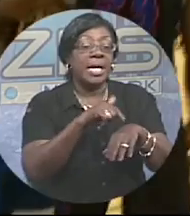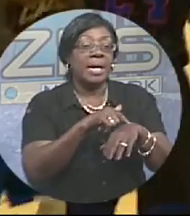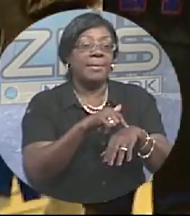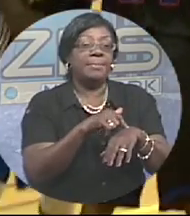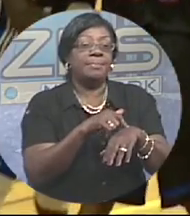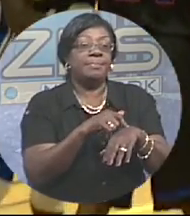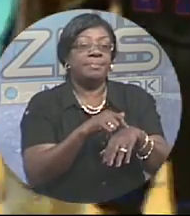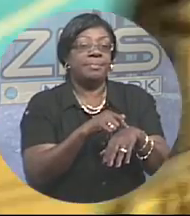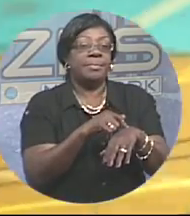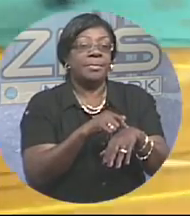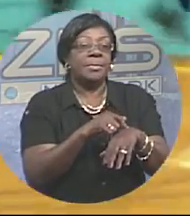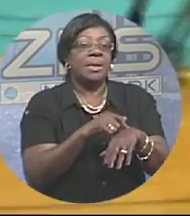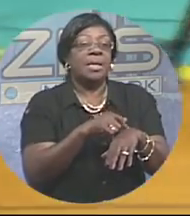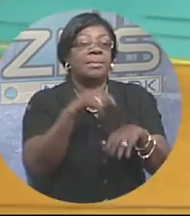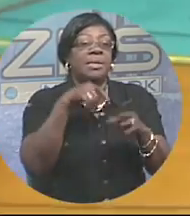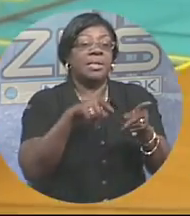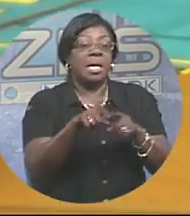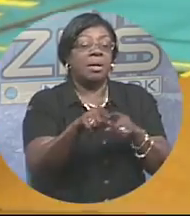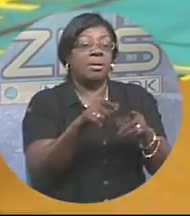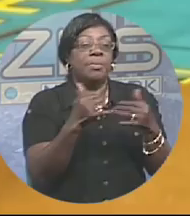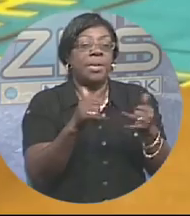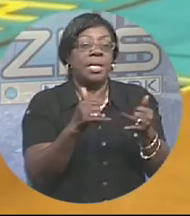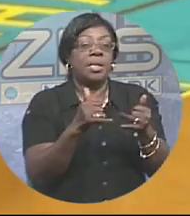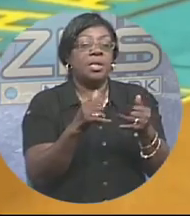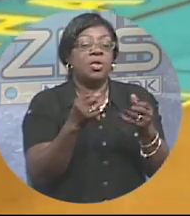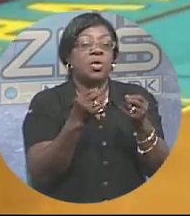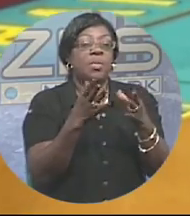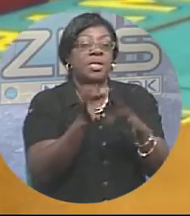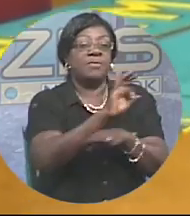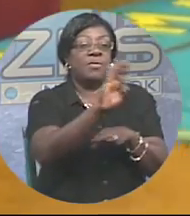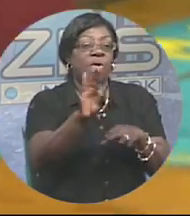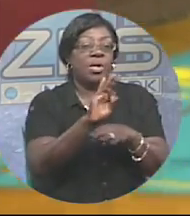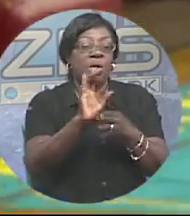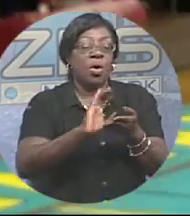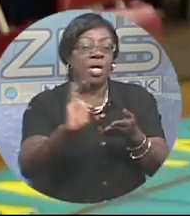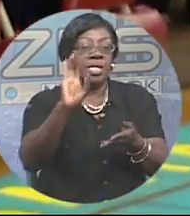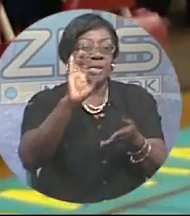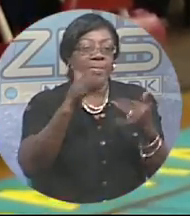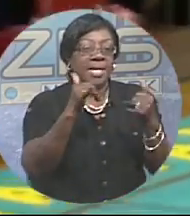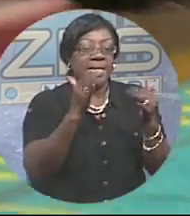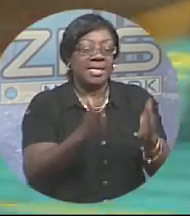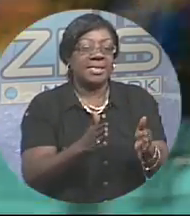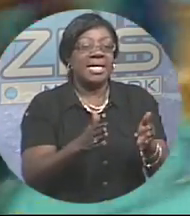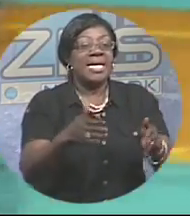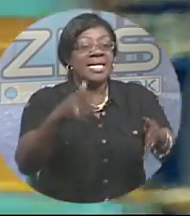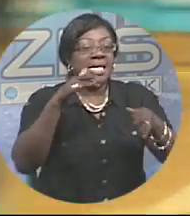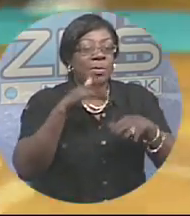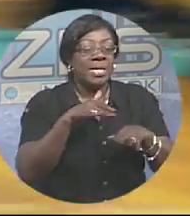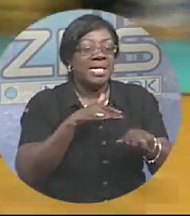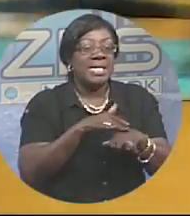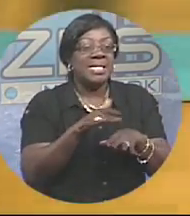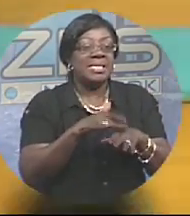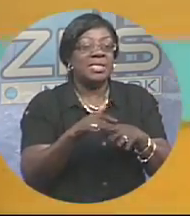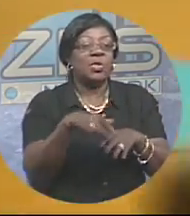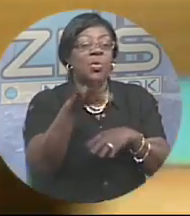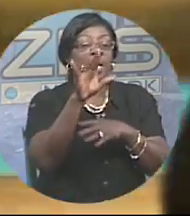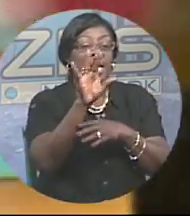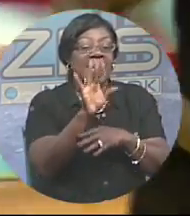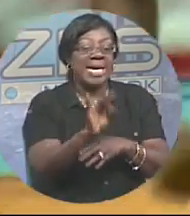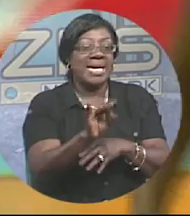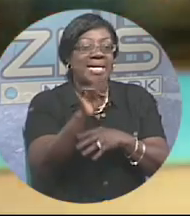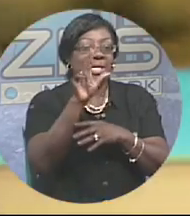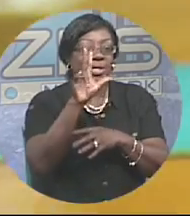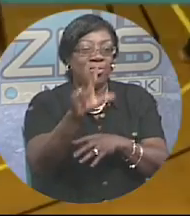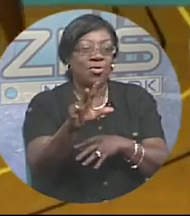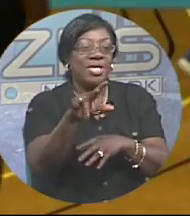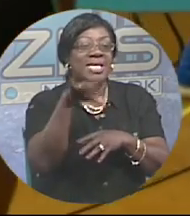apiece. But down the stretch, too much Florida Memorial, they would ease to an